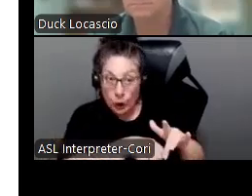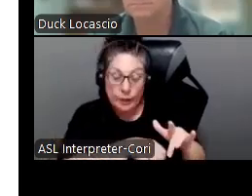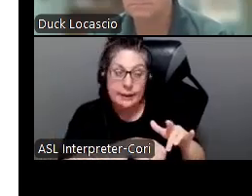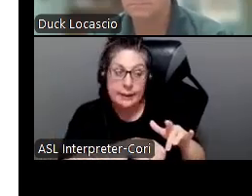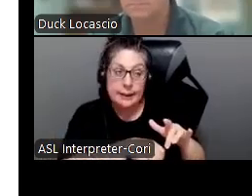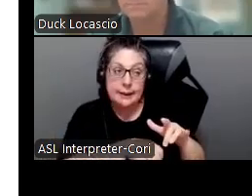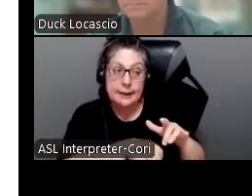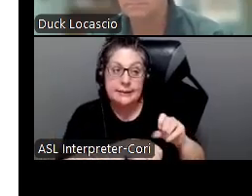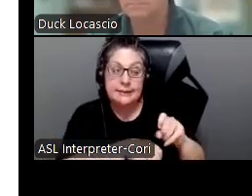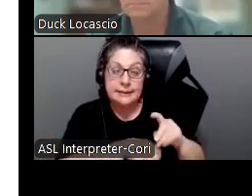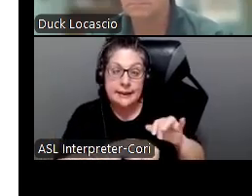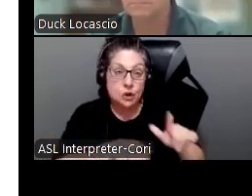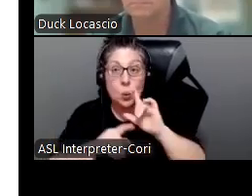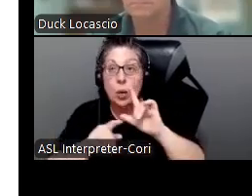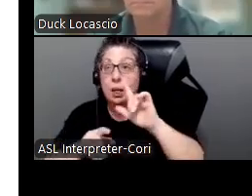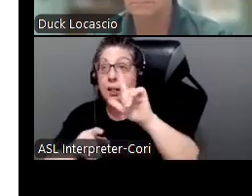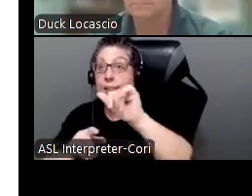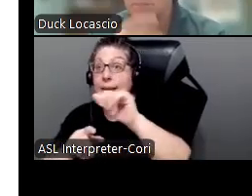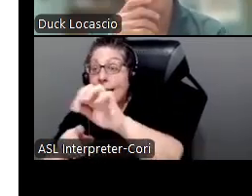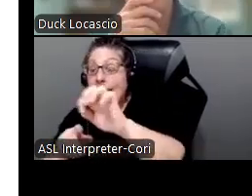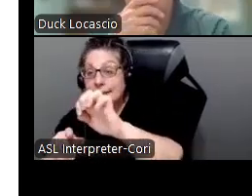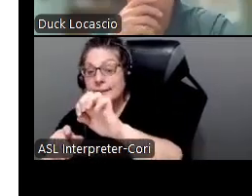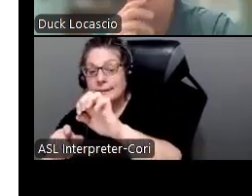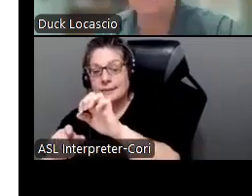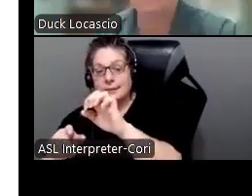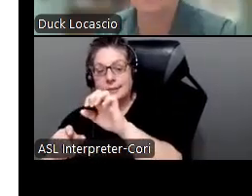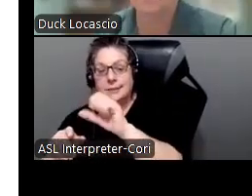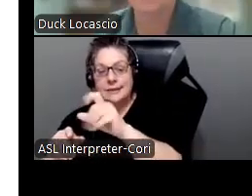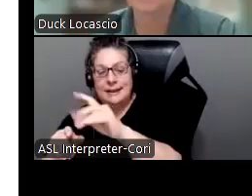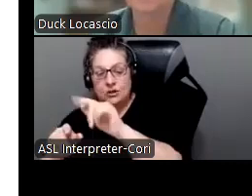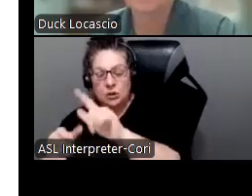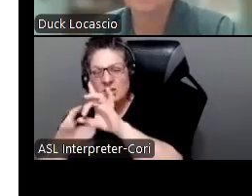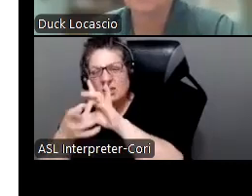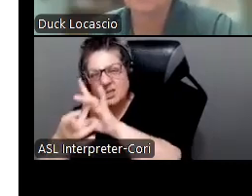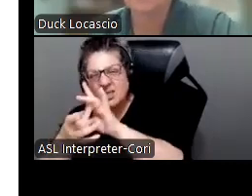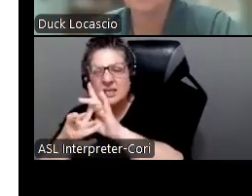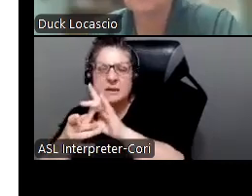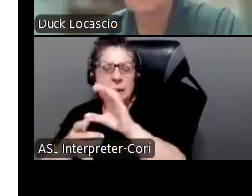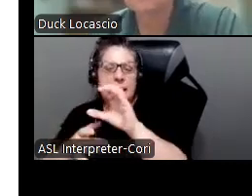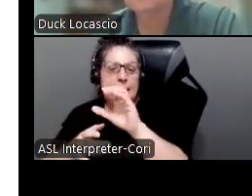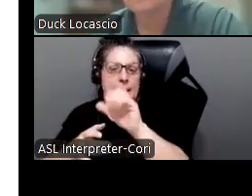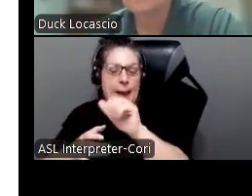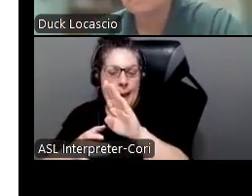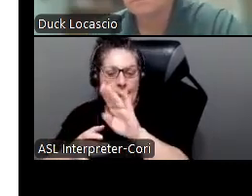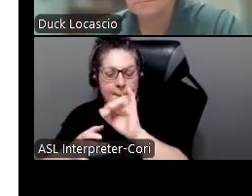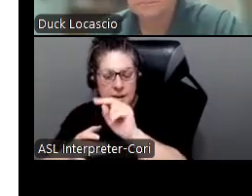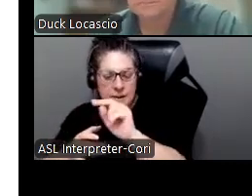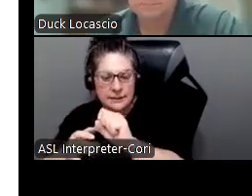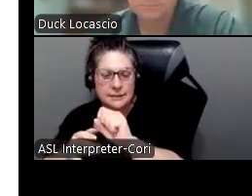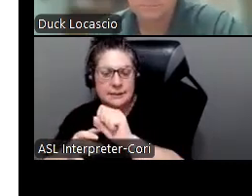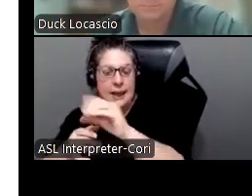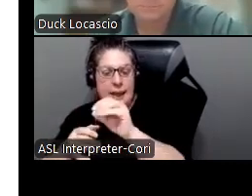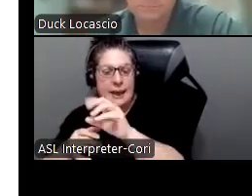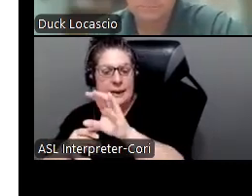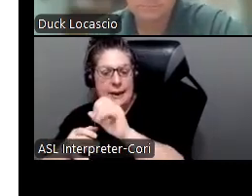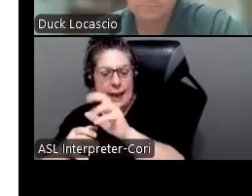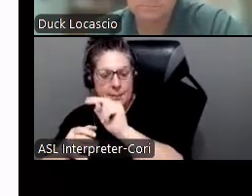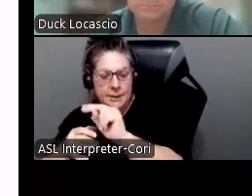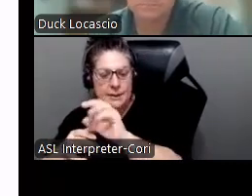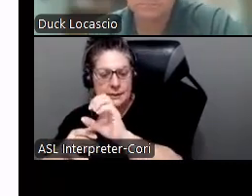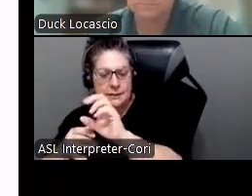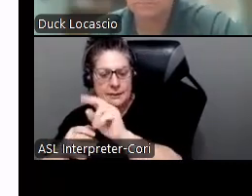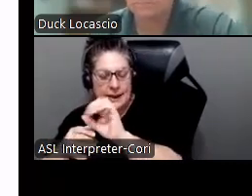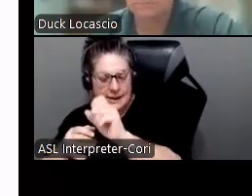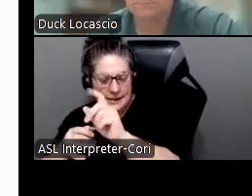late successional habitat, uniquely tied to cavities, in cavity nesting. And so through what we